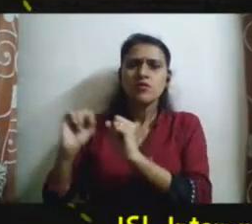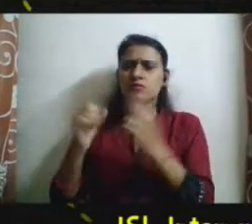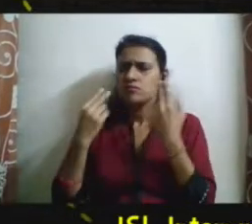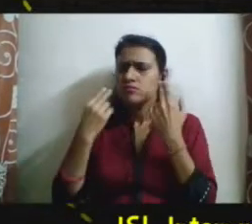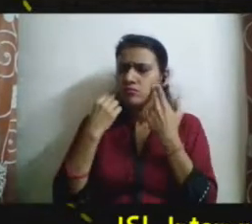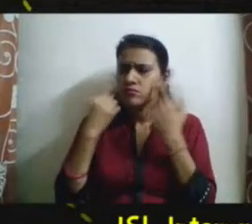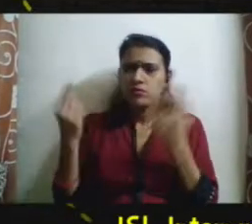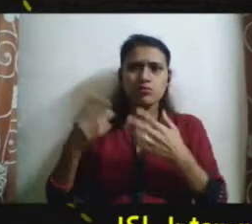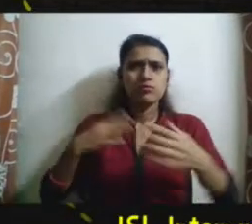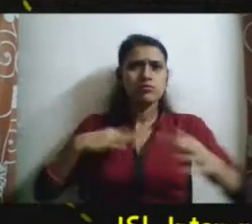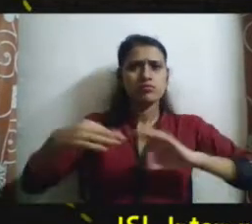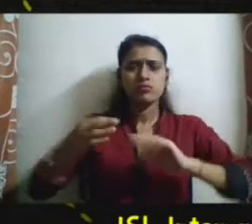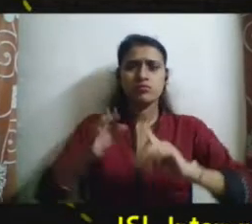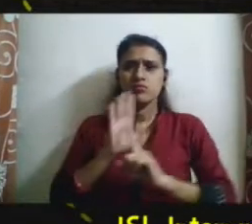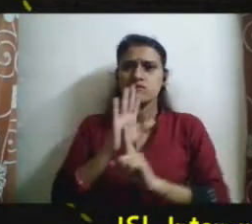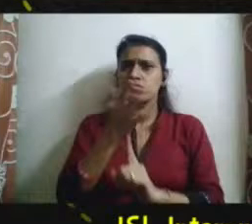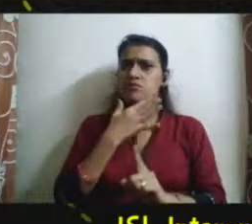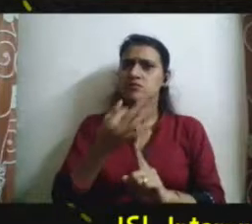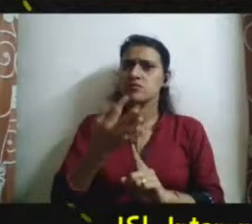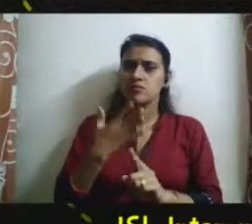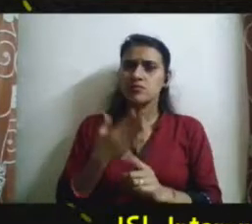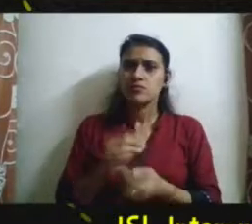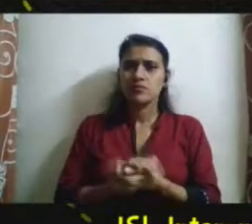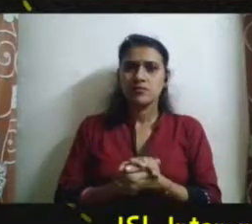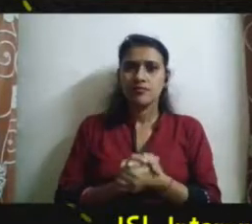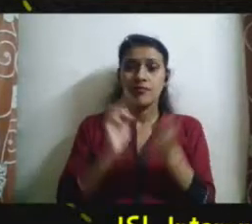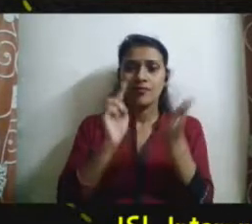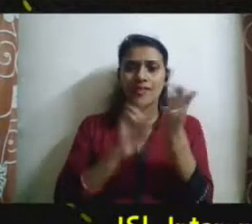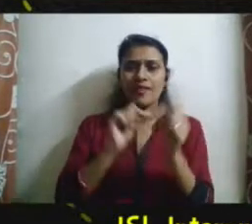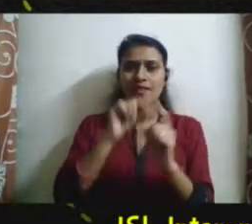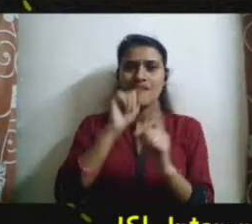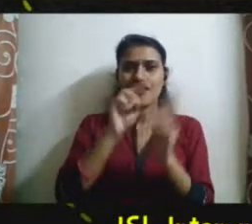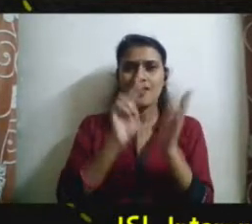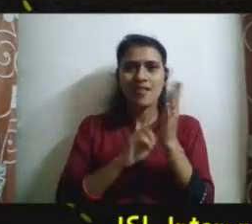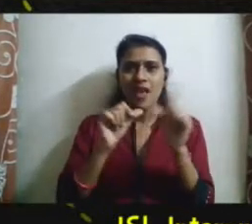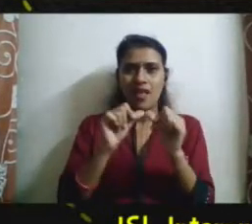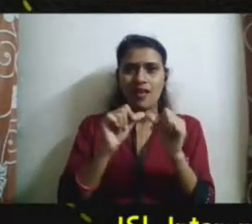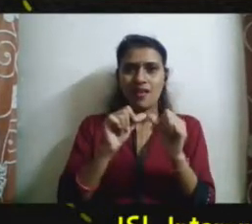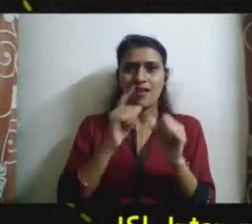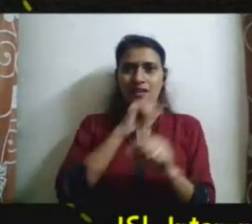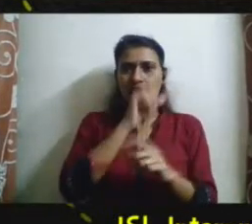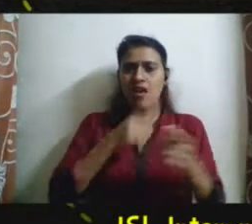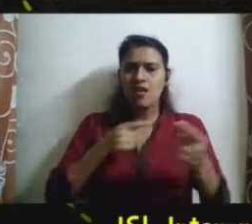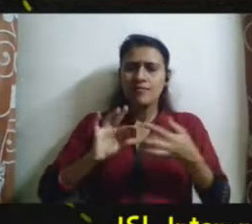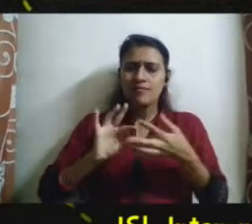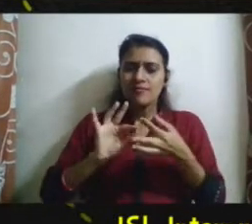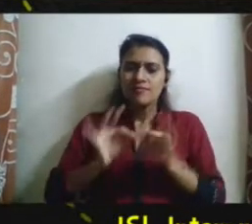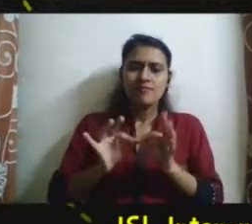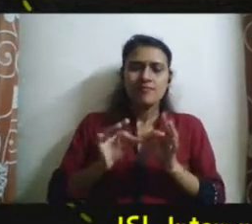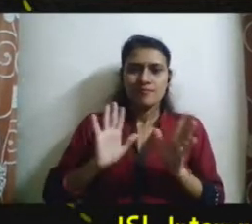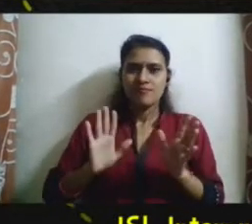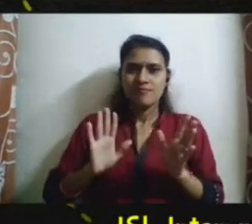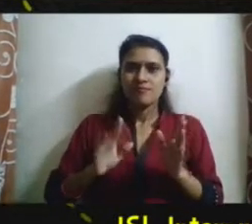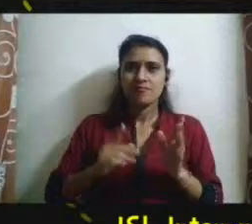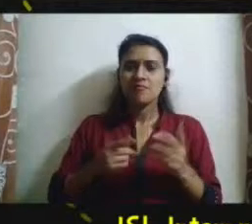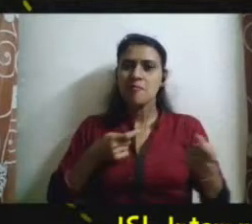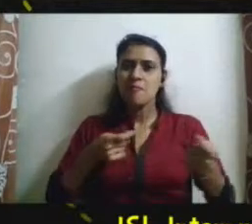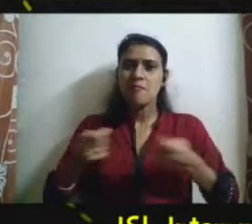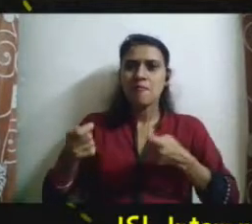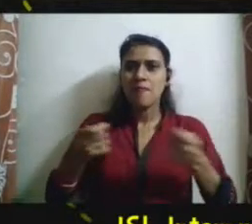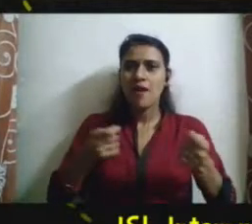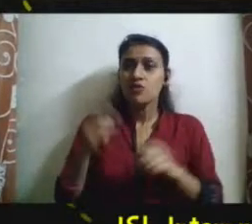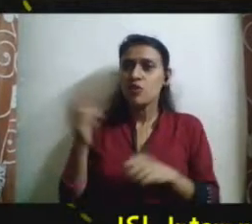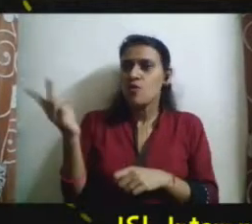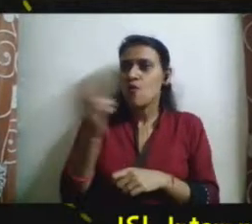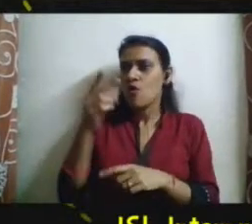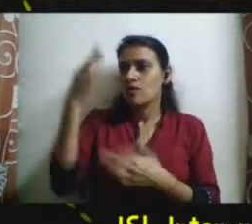abhinay. And Naina ji was asked to somehow manage this because she knew both artists very